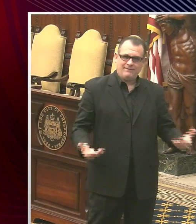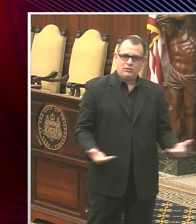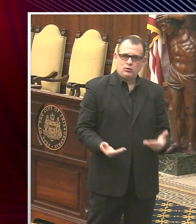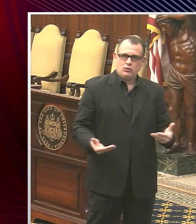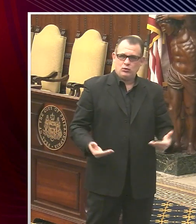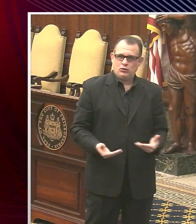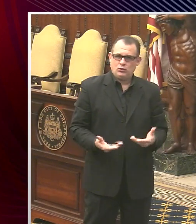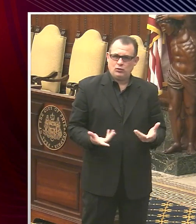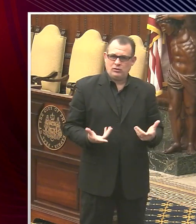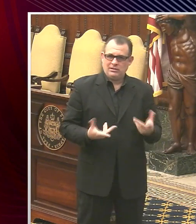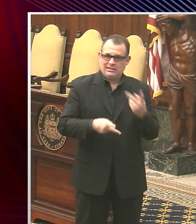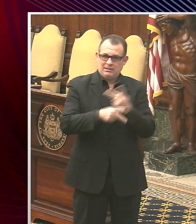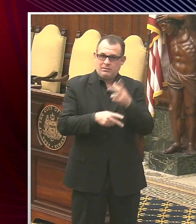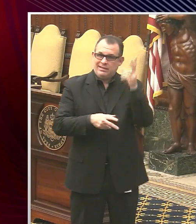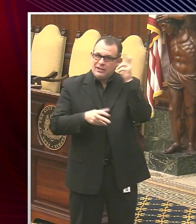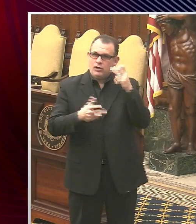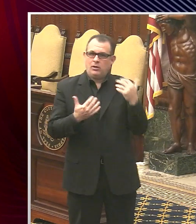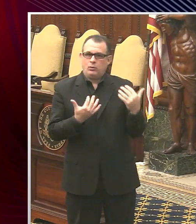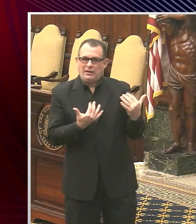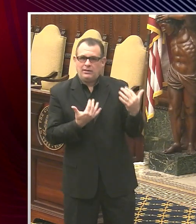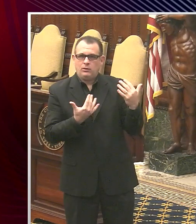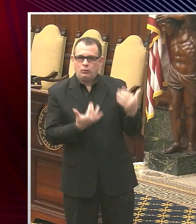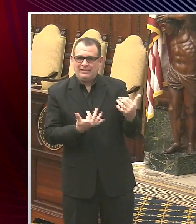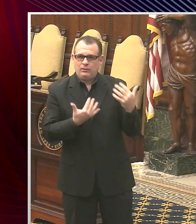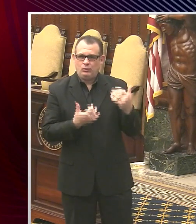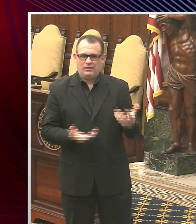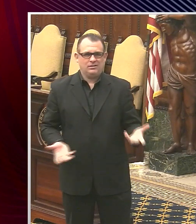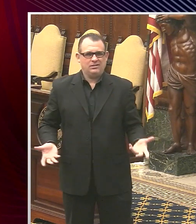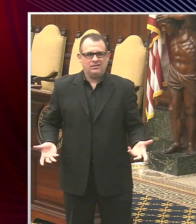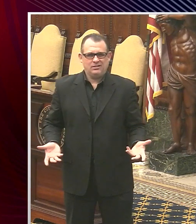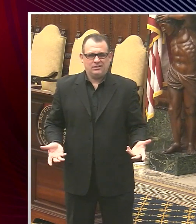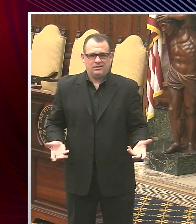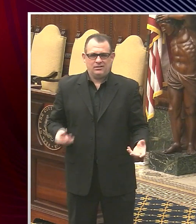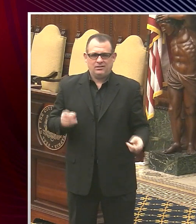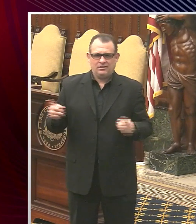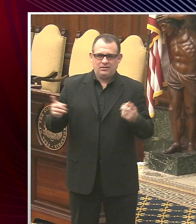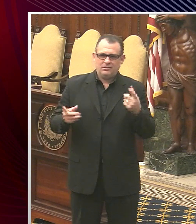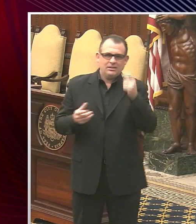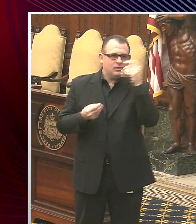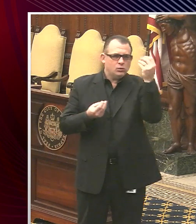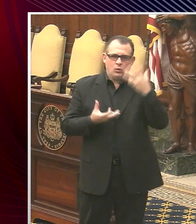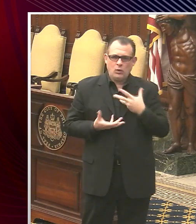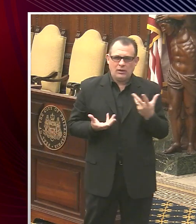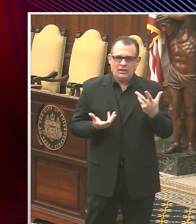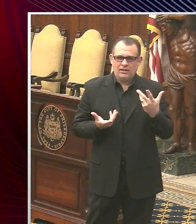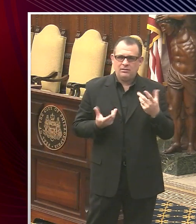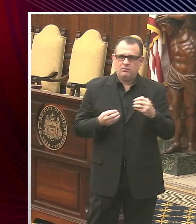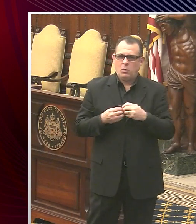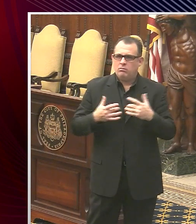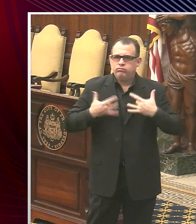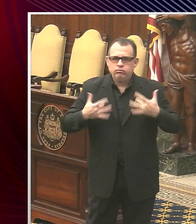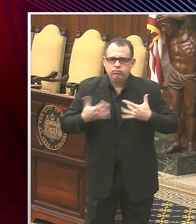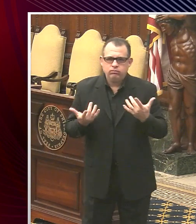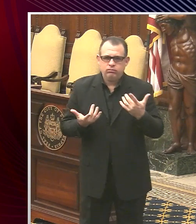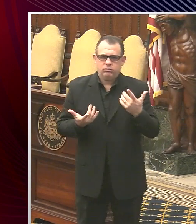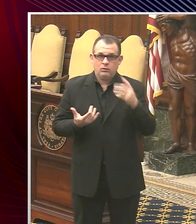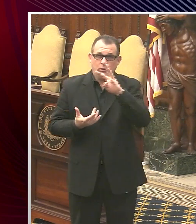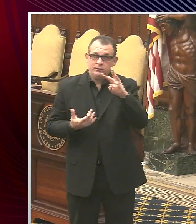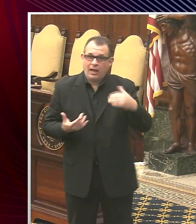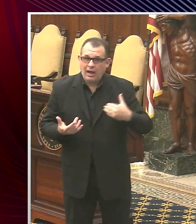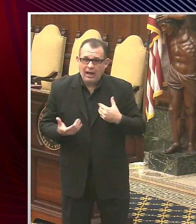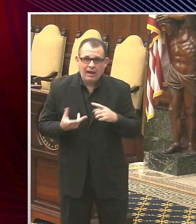hearing wait and just, hey, let us know what it might, look or feel like. Is it a website? Is it a